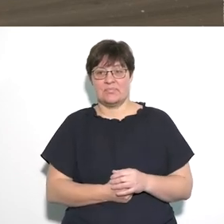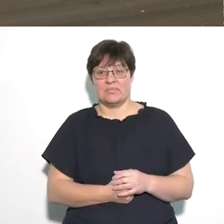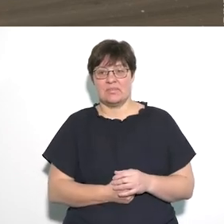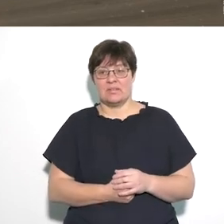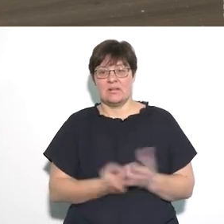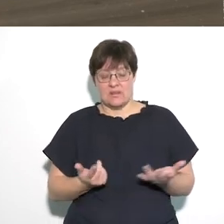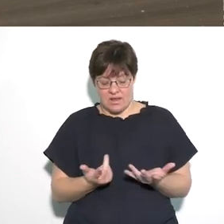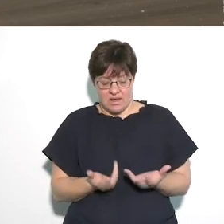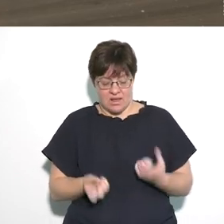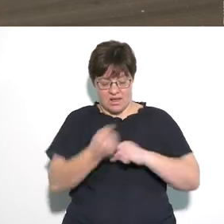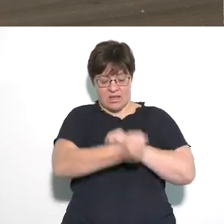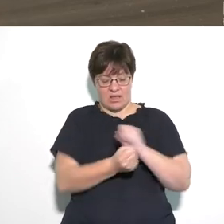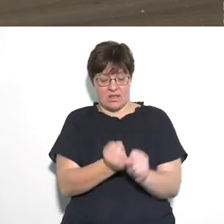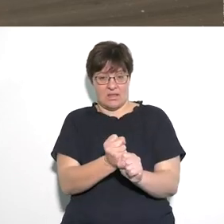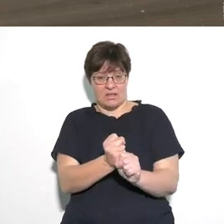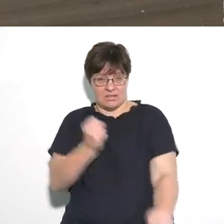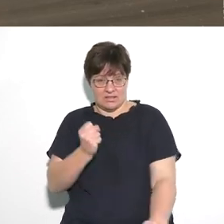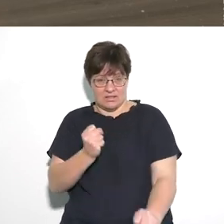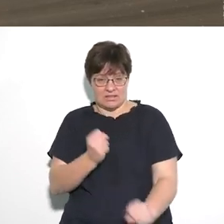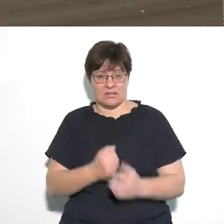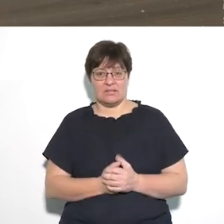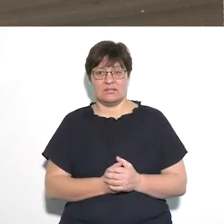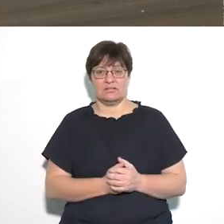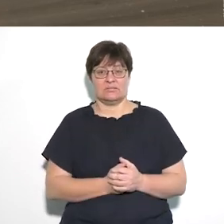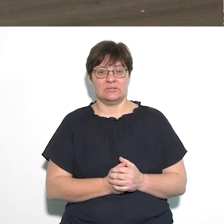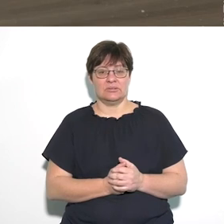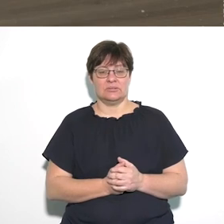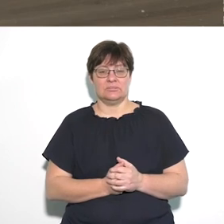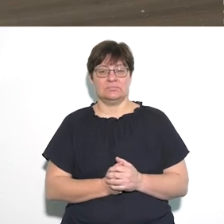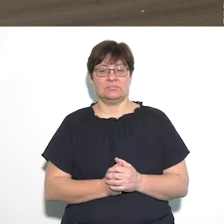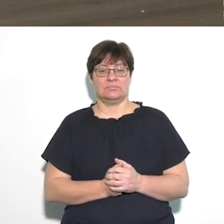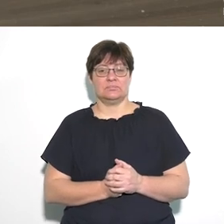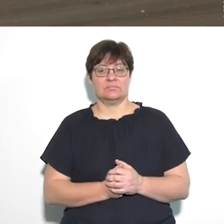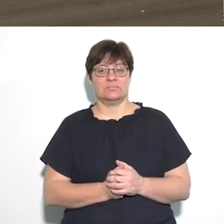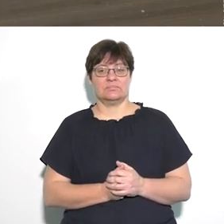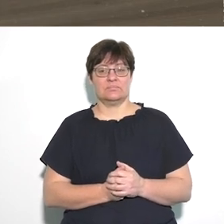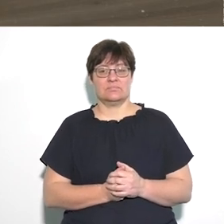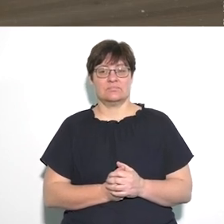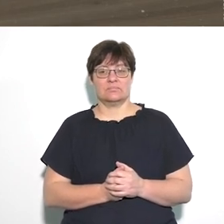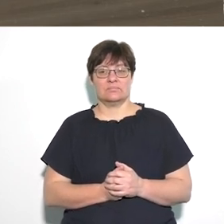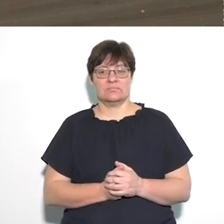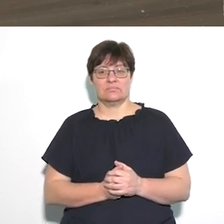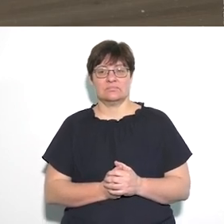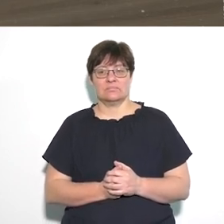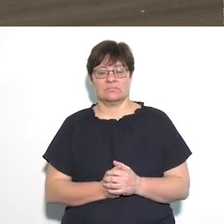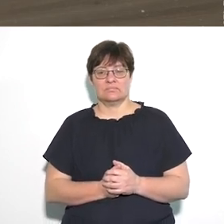I've got 2 loose ends of the citrus bag. I'm going to tie them together, pull them right